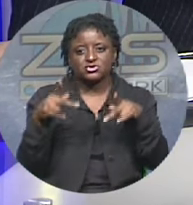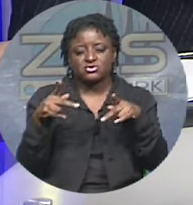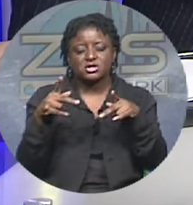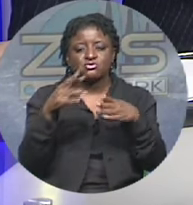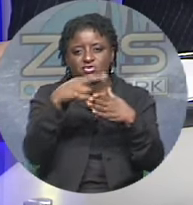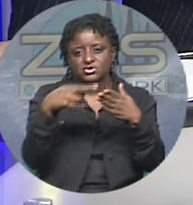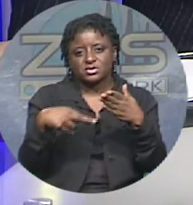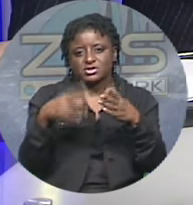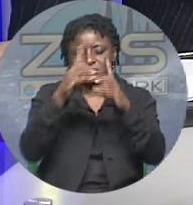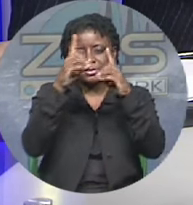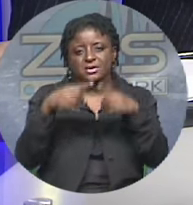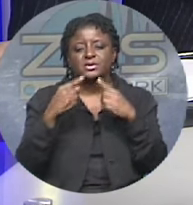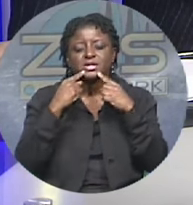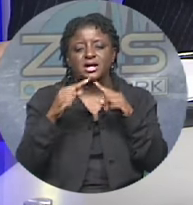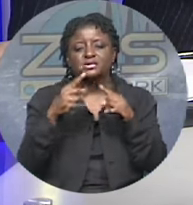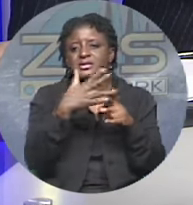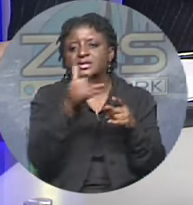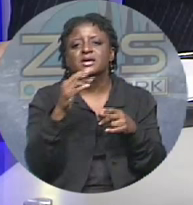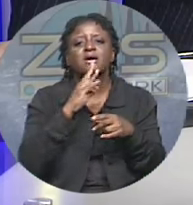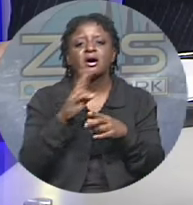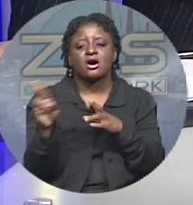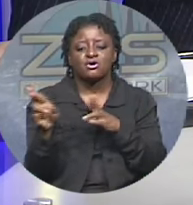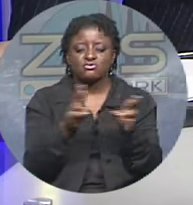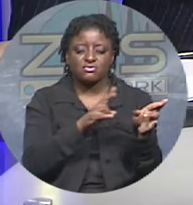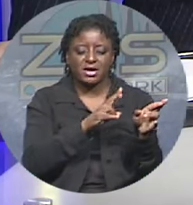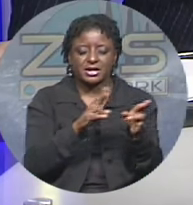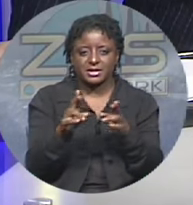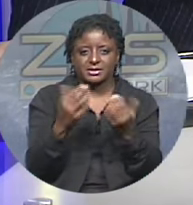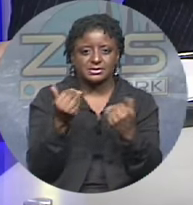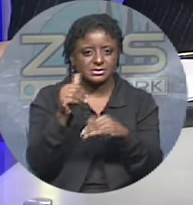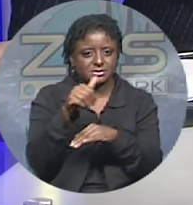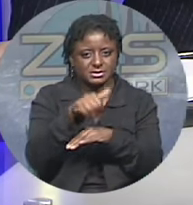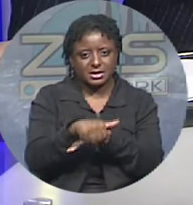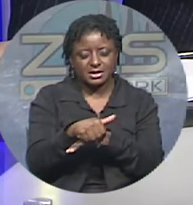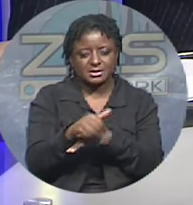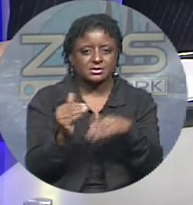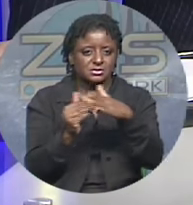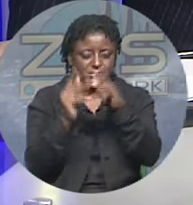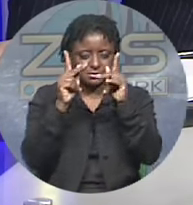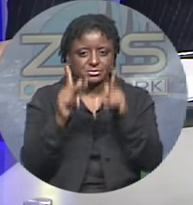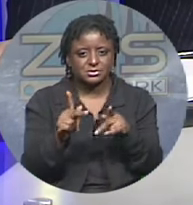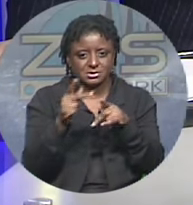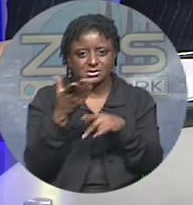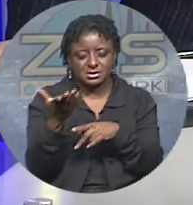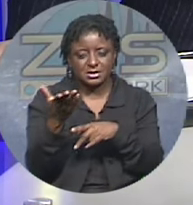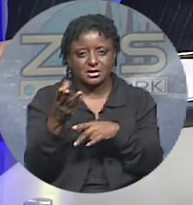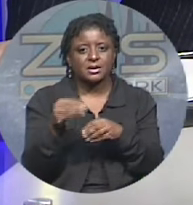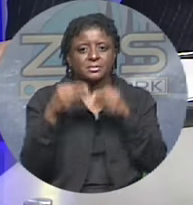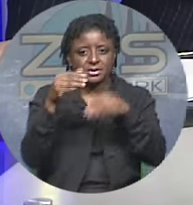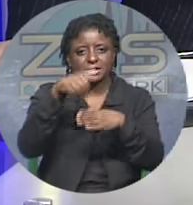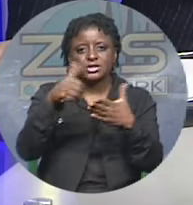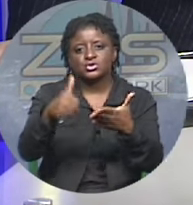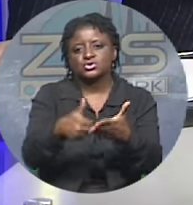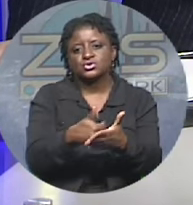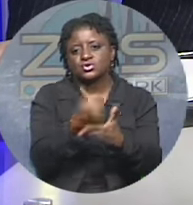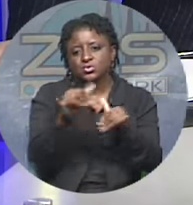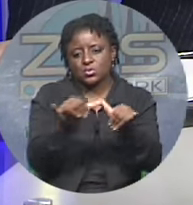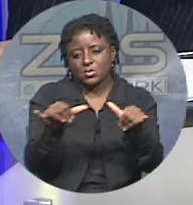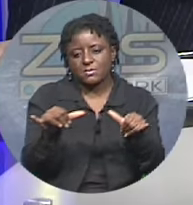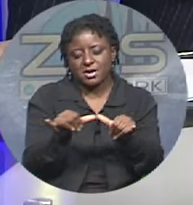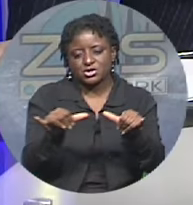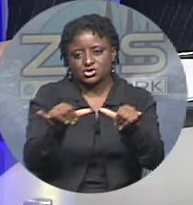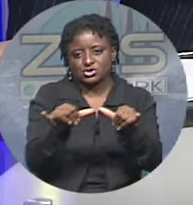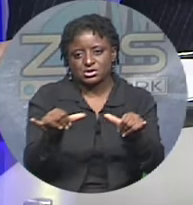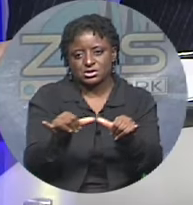announced this morning that they are ready. Kyle Palmer tells us tonight, though, that executives have implemented new measures to prevent voter